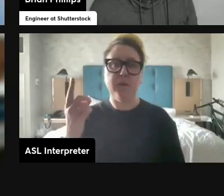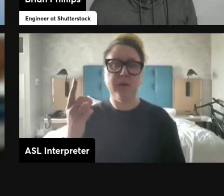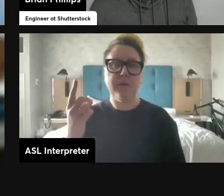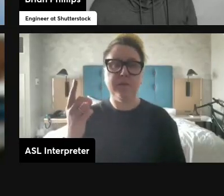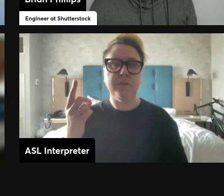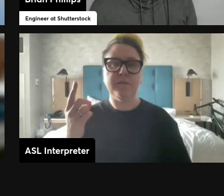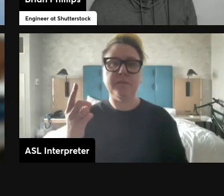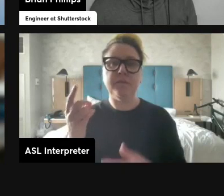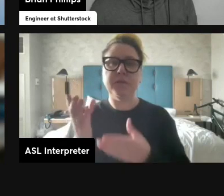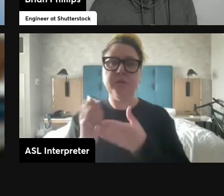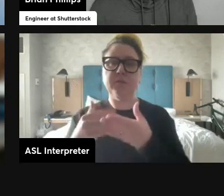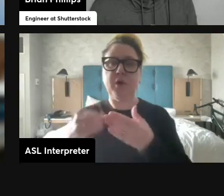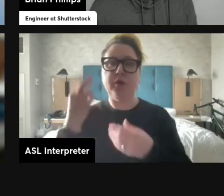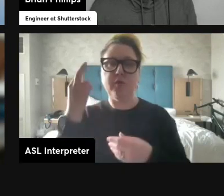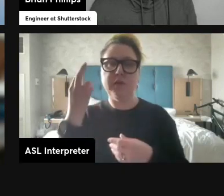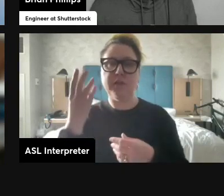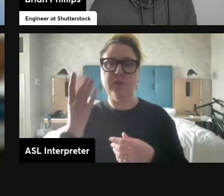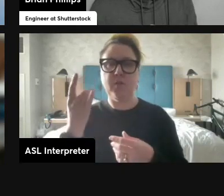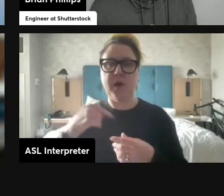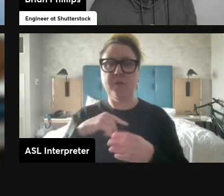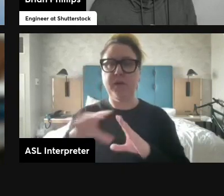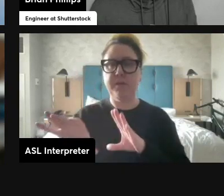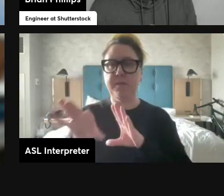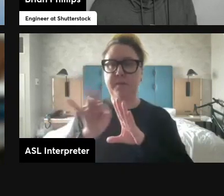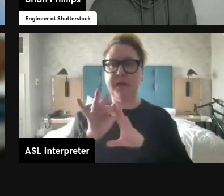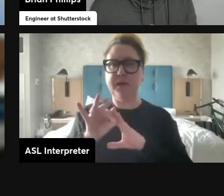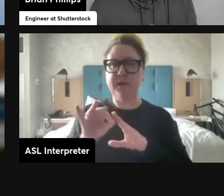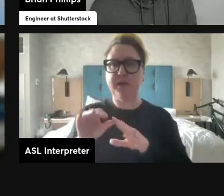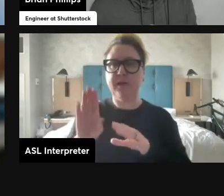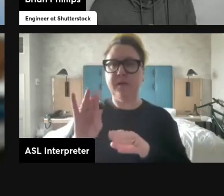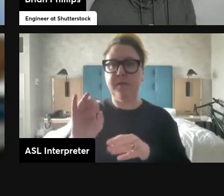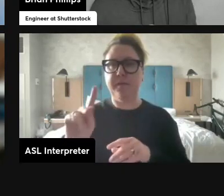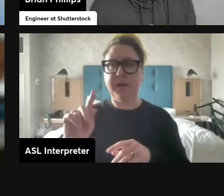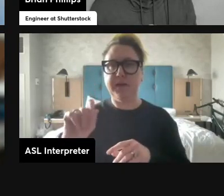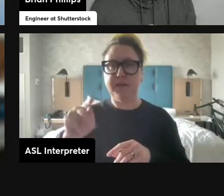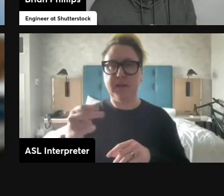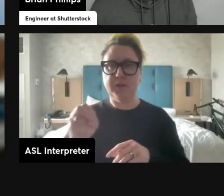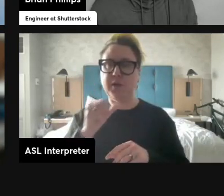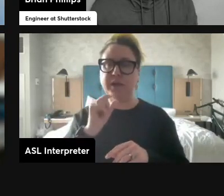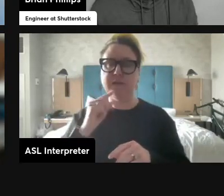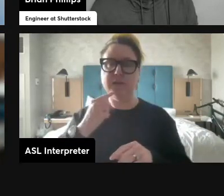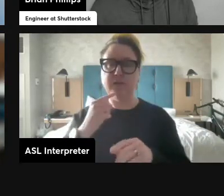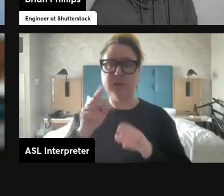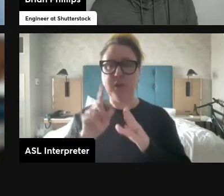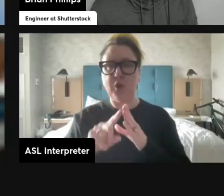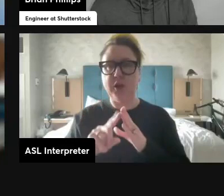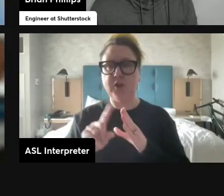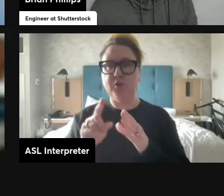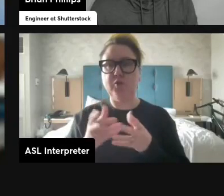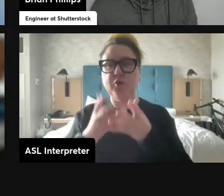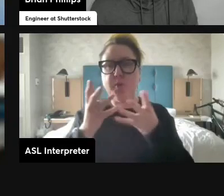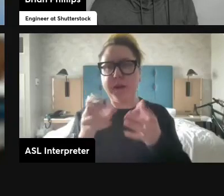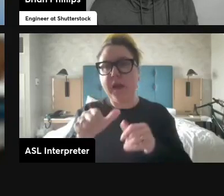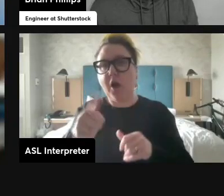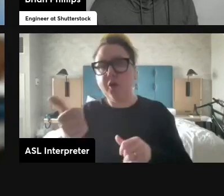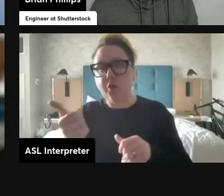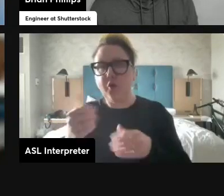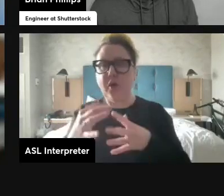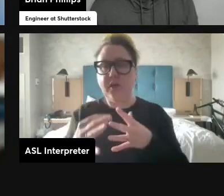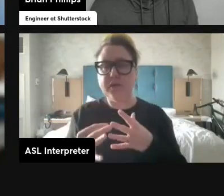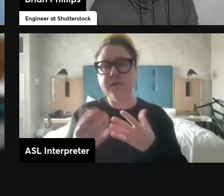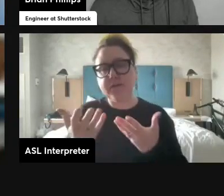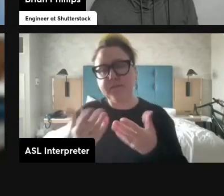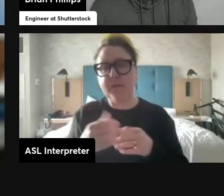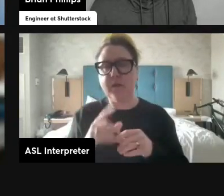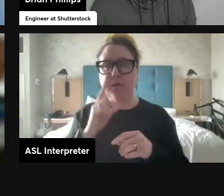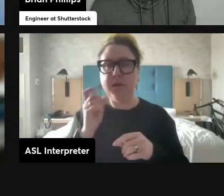part of the reason why we chose Backstage, although we didn't really seriously look at too many other options, was because